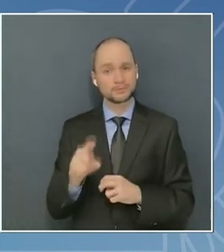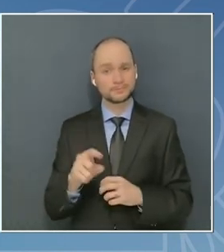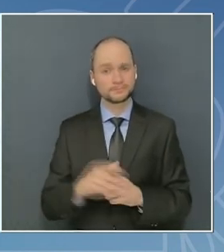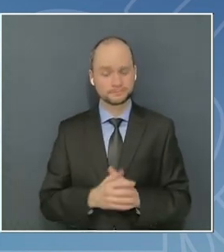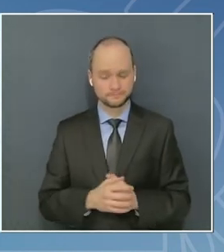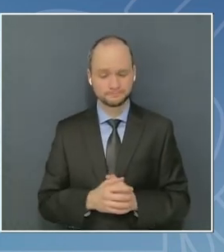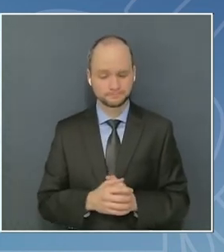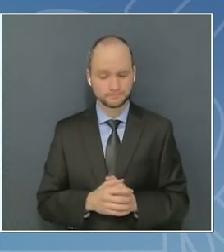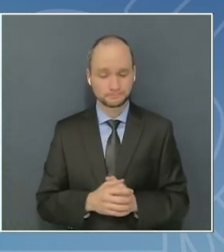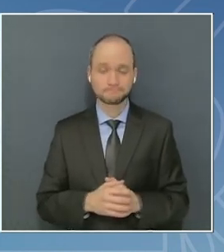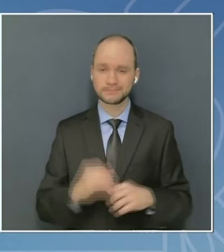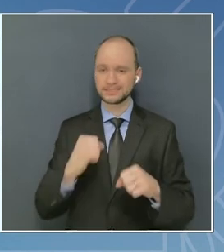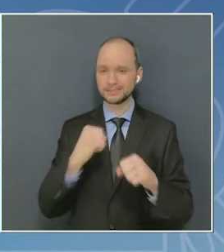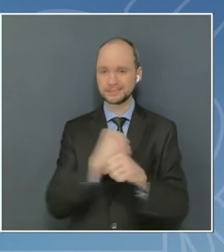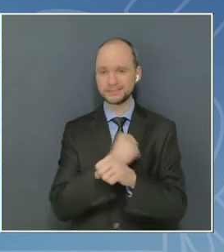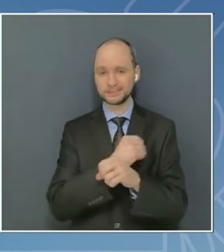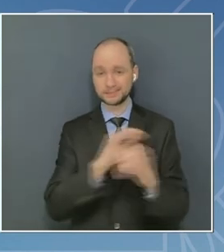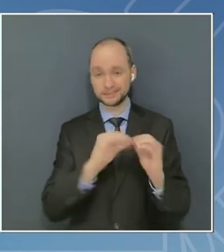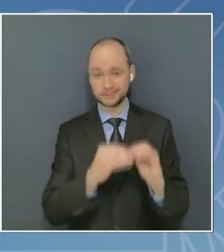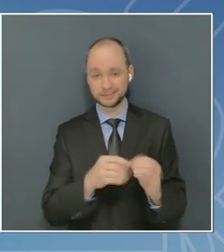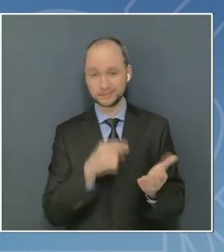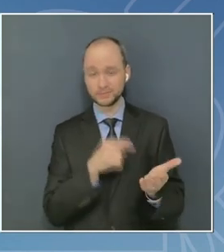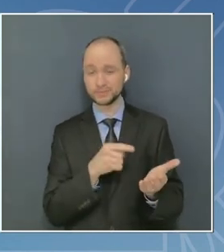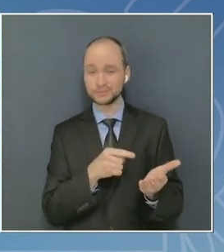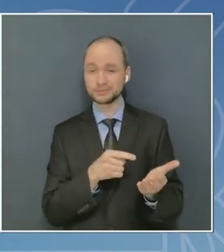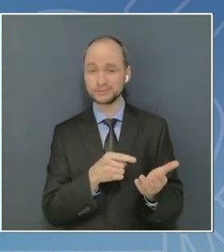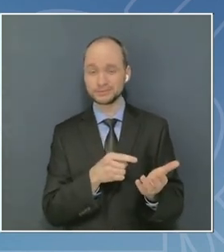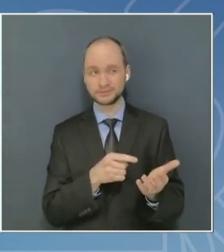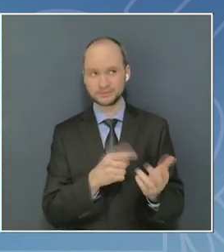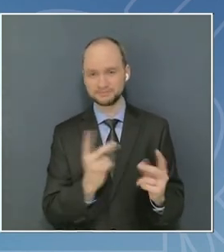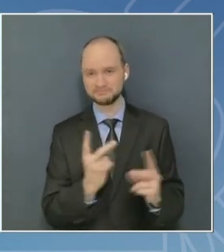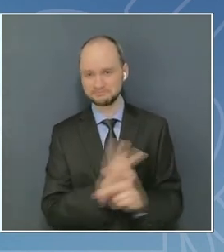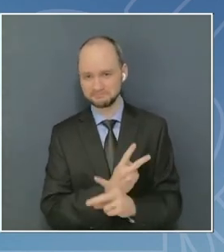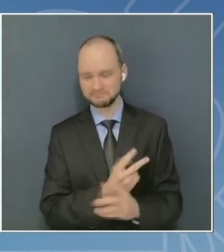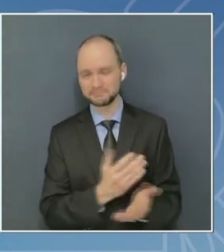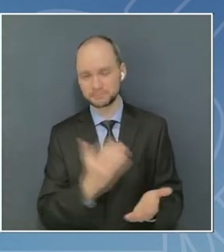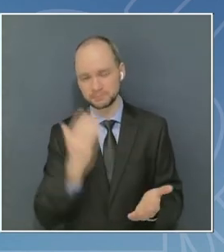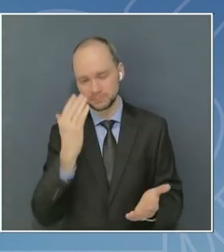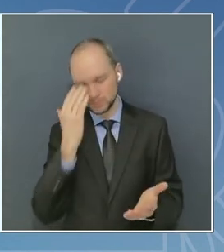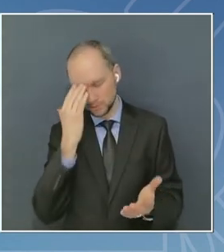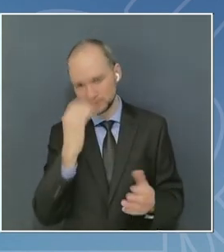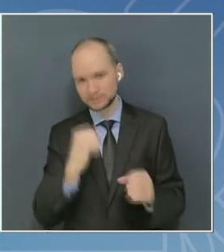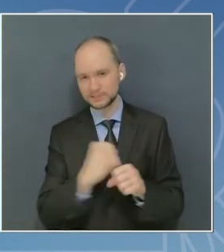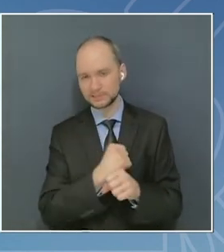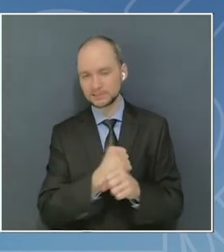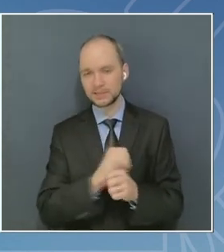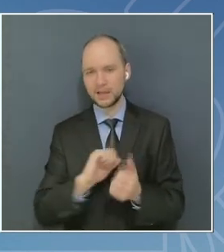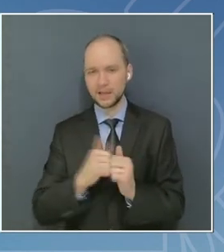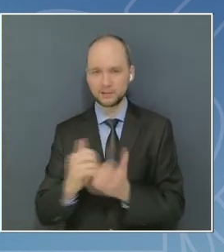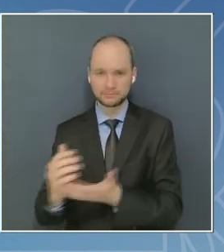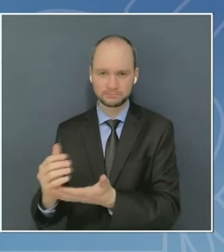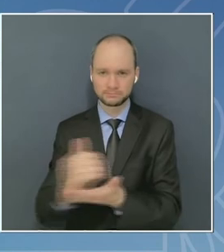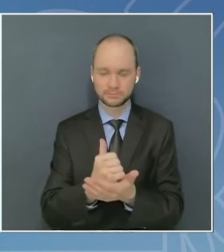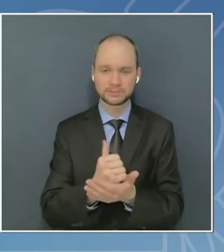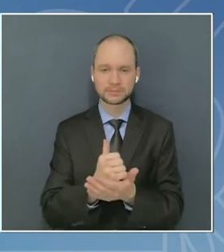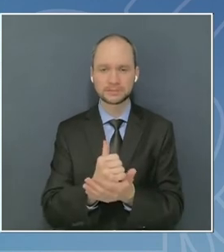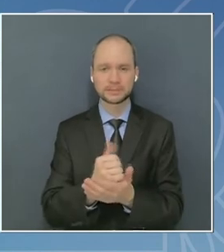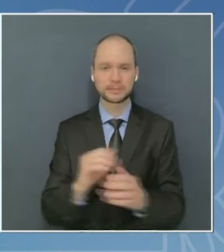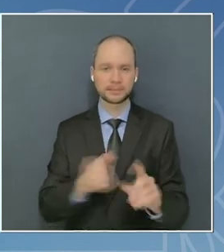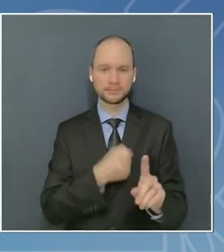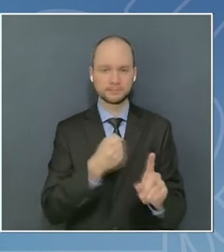The statistics are even harder because it's, you know, how the statistics are gathered. I teach statistics here,